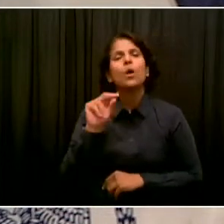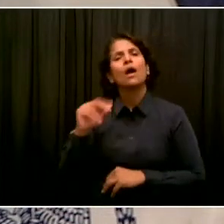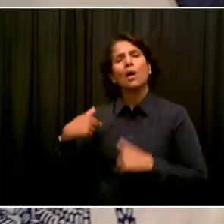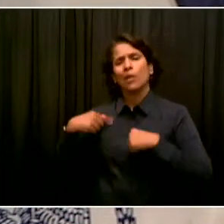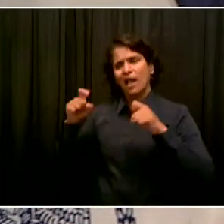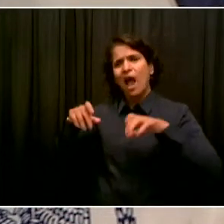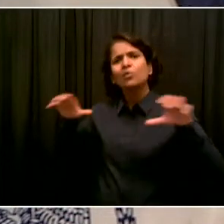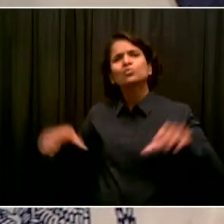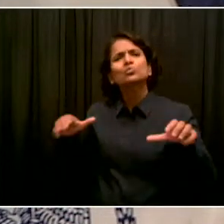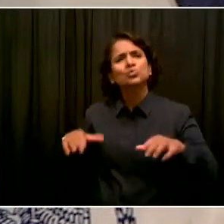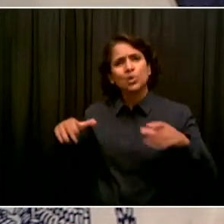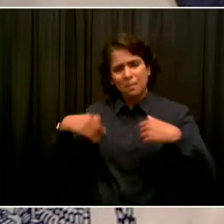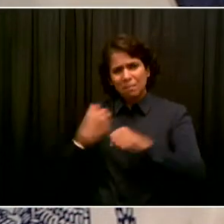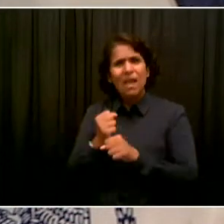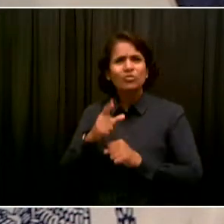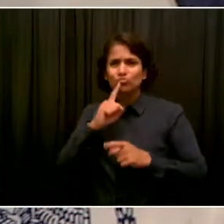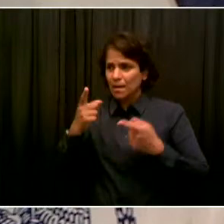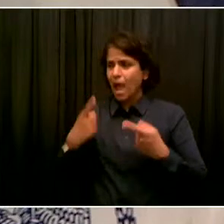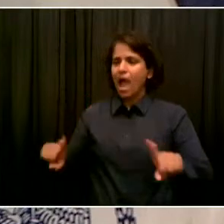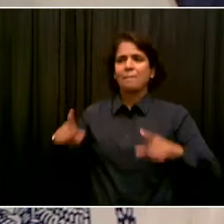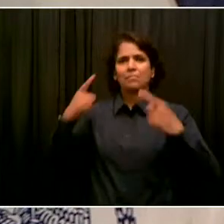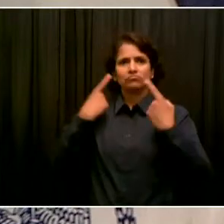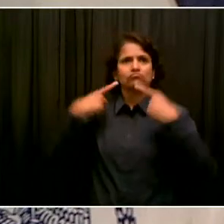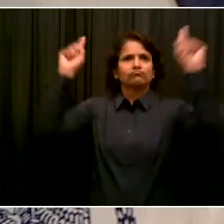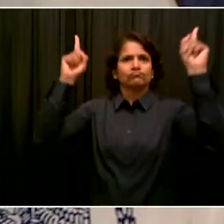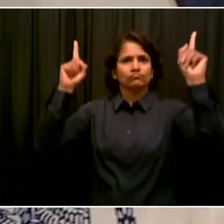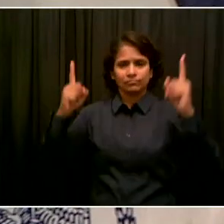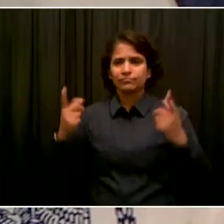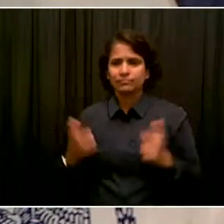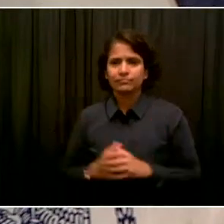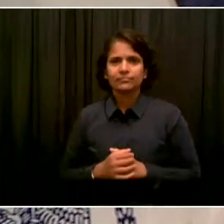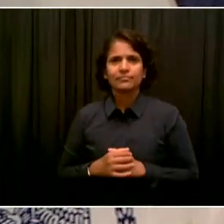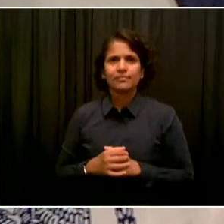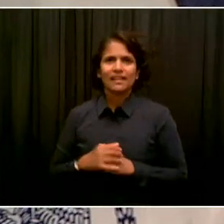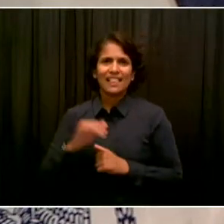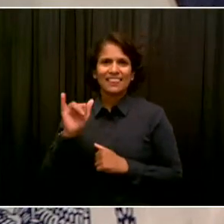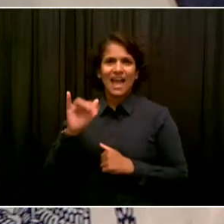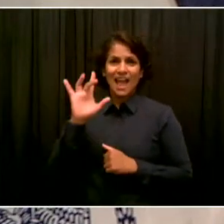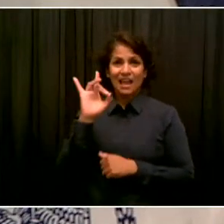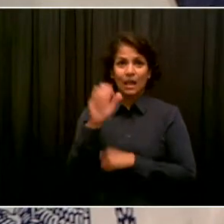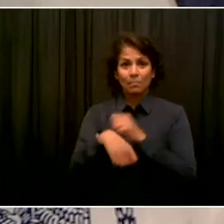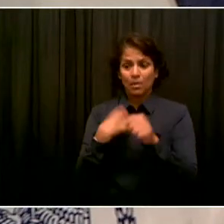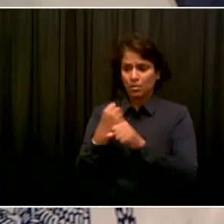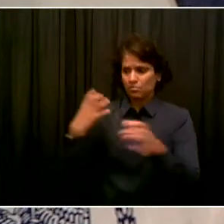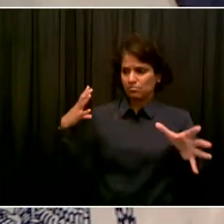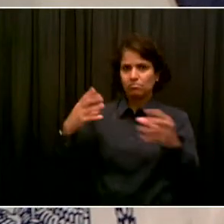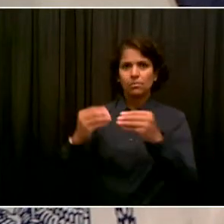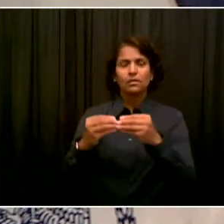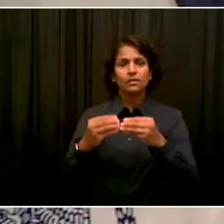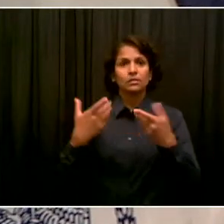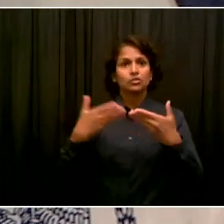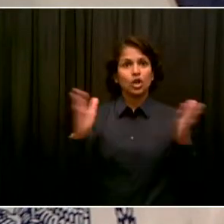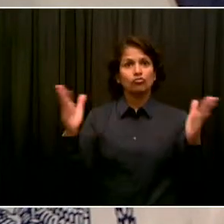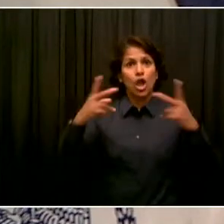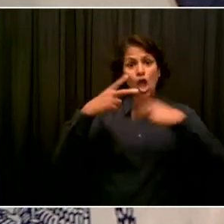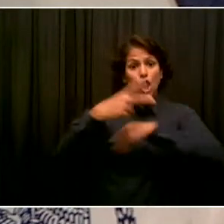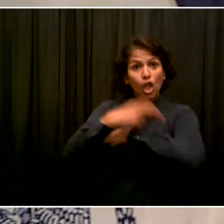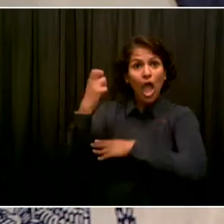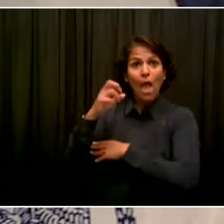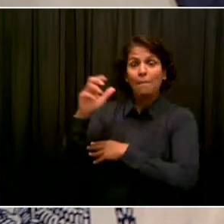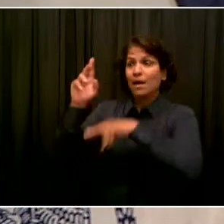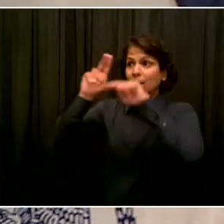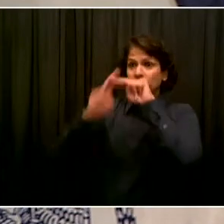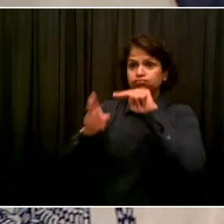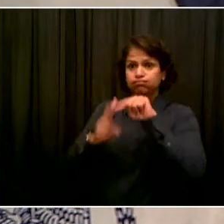at the numbers of crime over the 8 years, the way crime's been pushed down, in addition to what was done since CompStat, it's